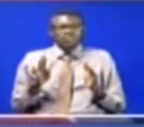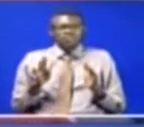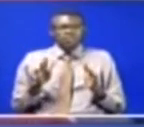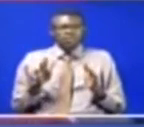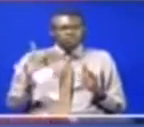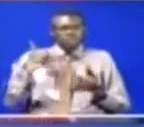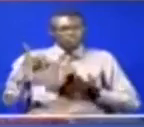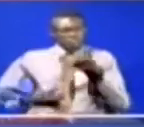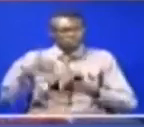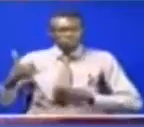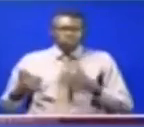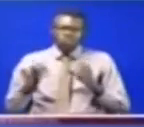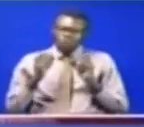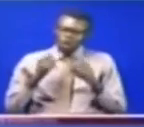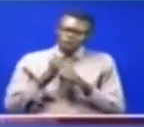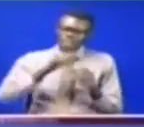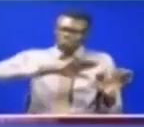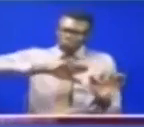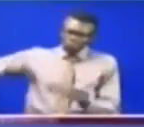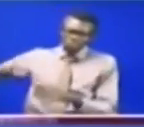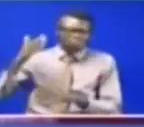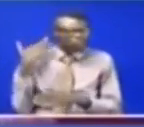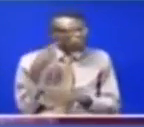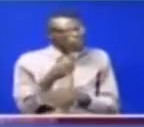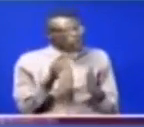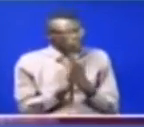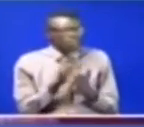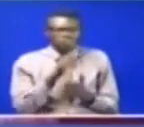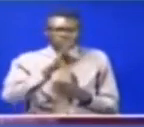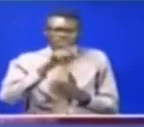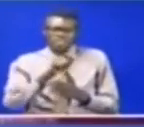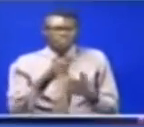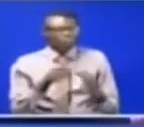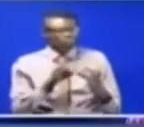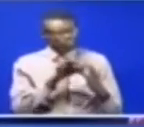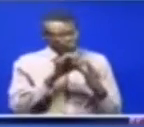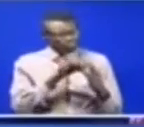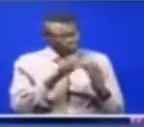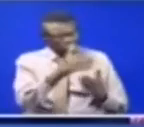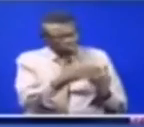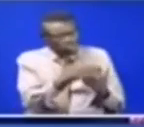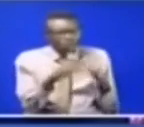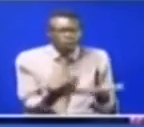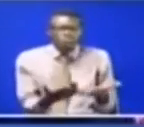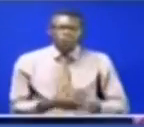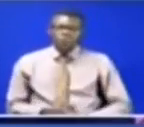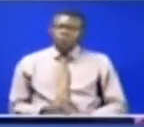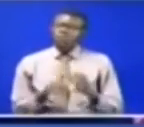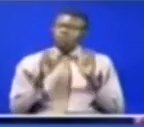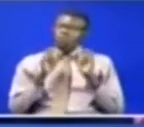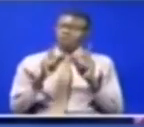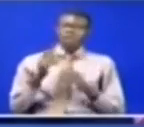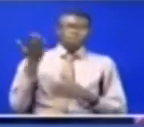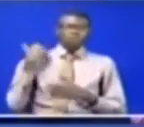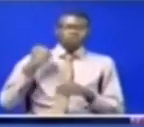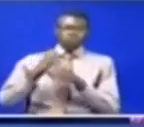enough. Away from work, what was your relationship like? With JT? Yes, with JT. You know, I was still